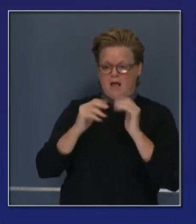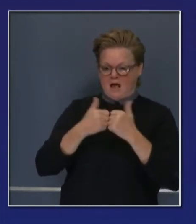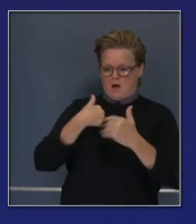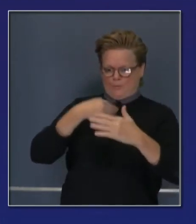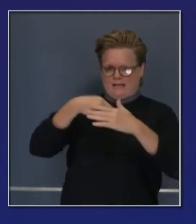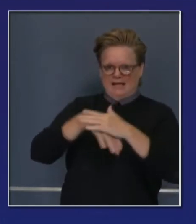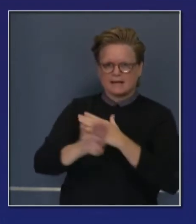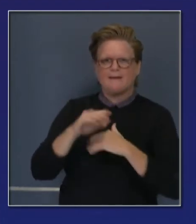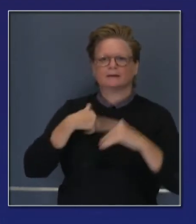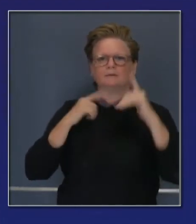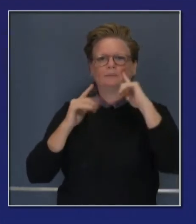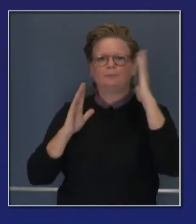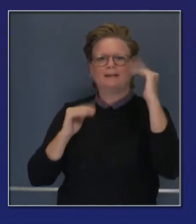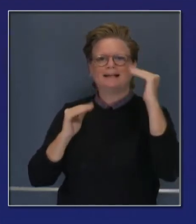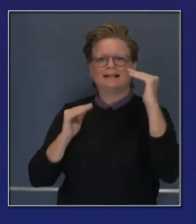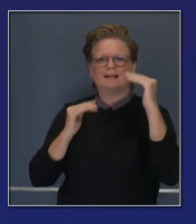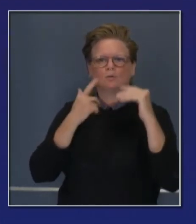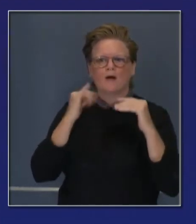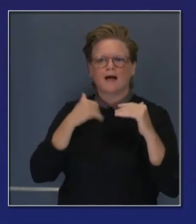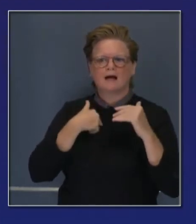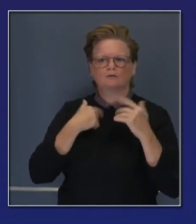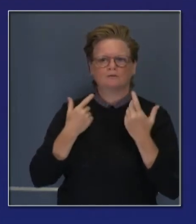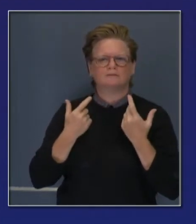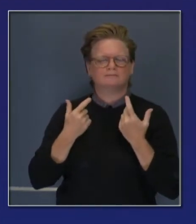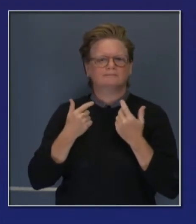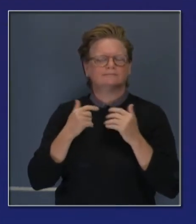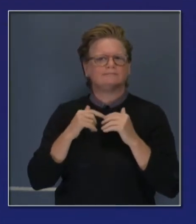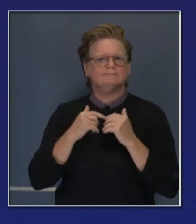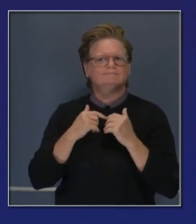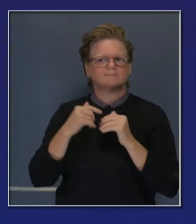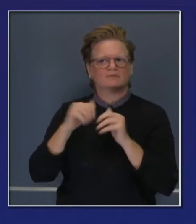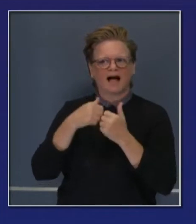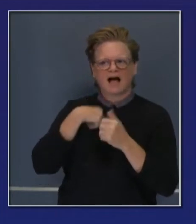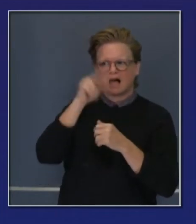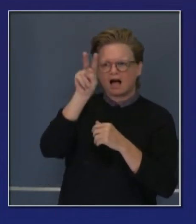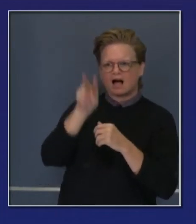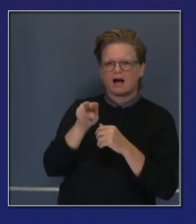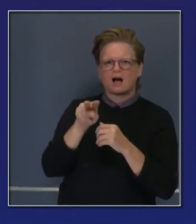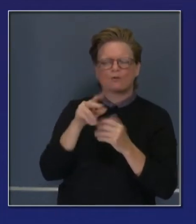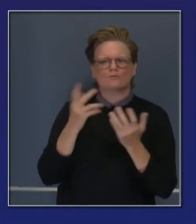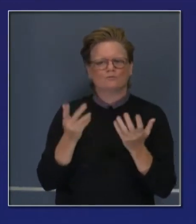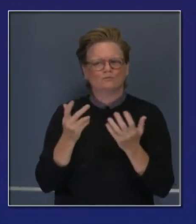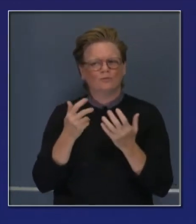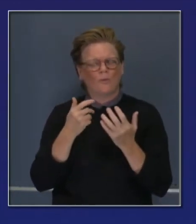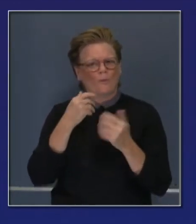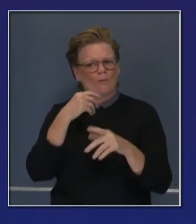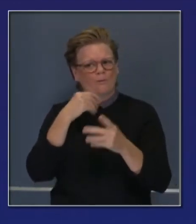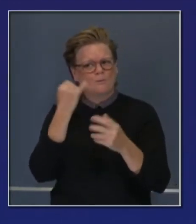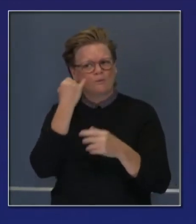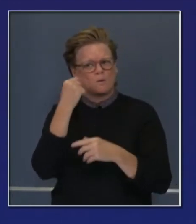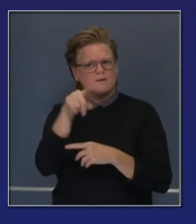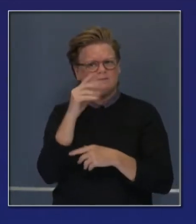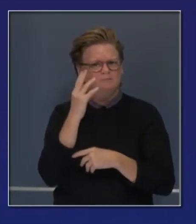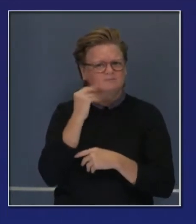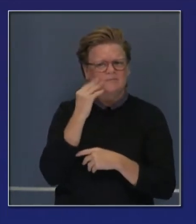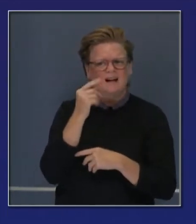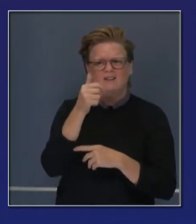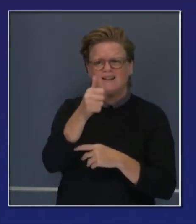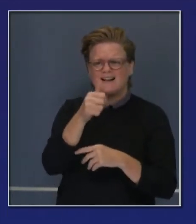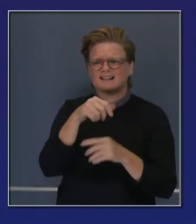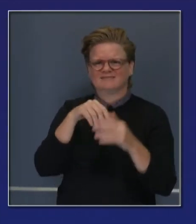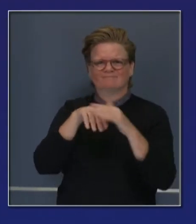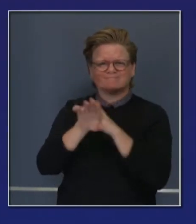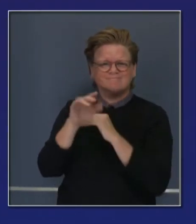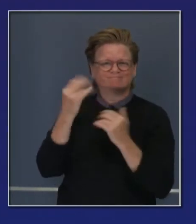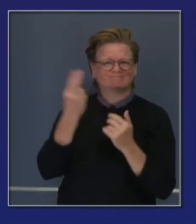experience, we can highlight that not only with general customer reviews, which you're very familiar with on a platform like Yelp, but